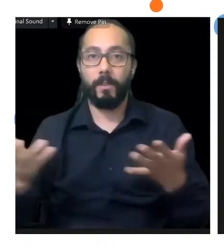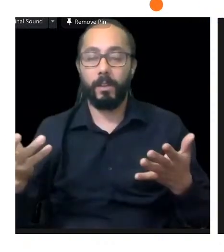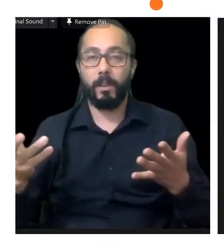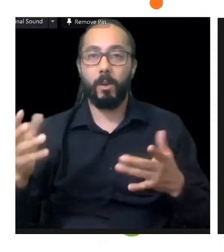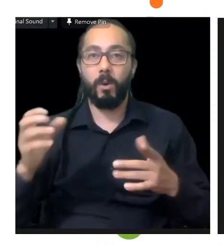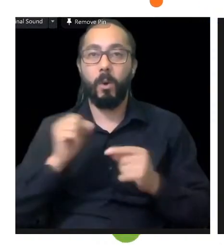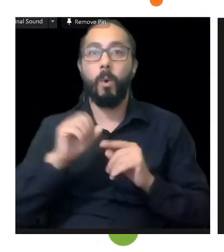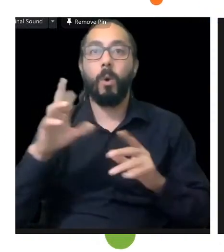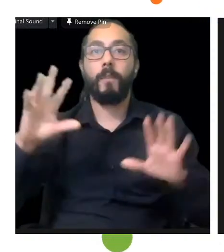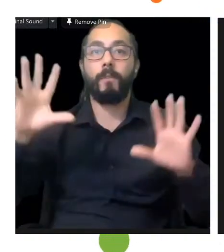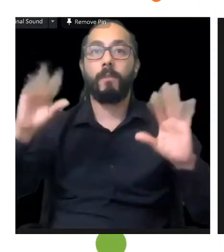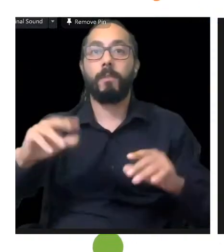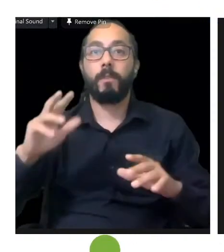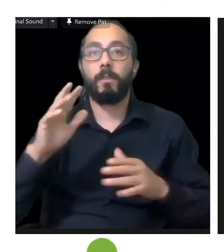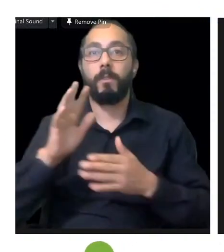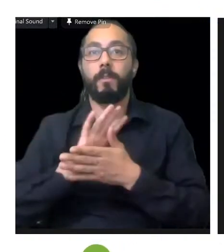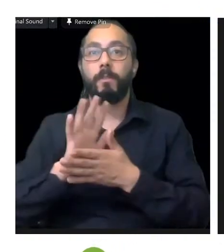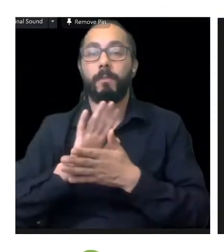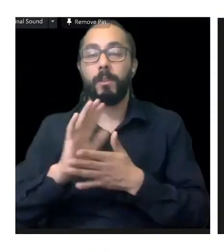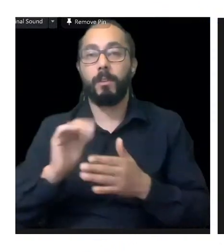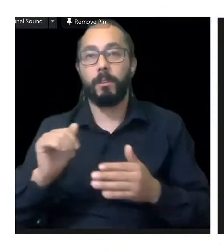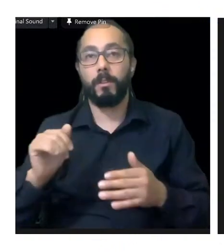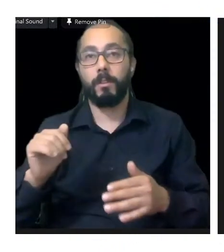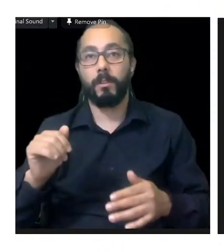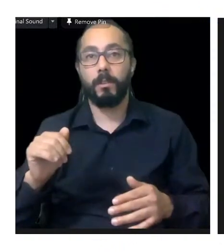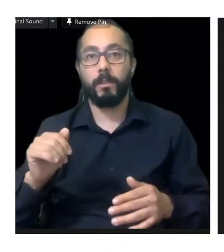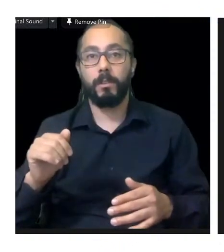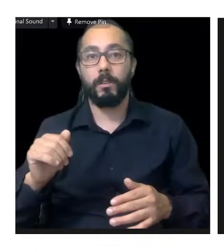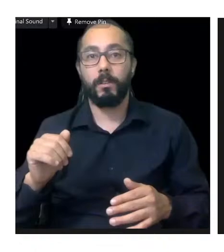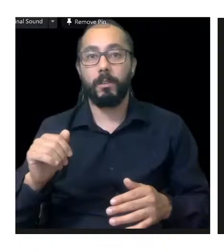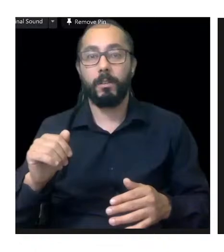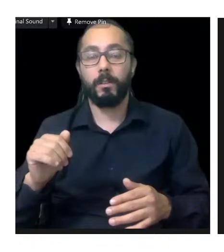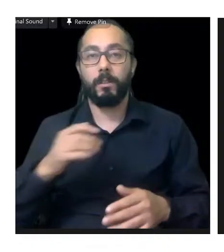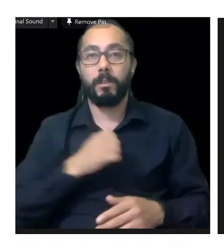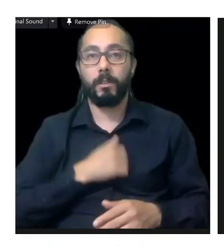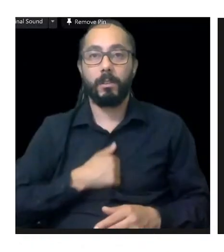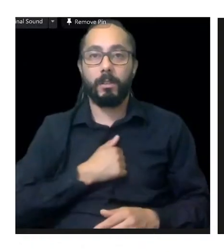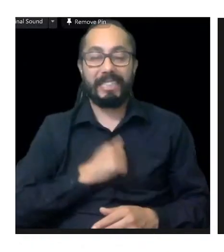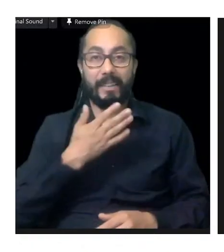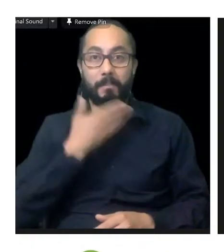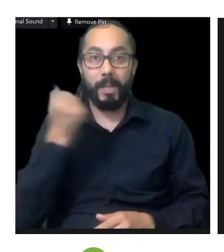might help. I'll turn off the video. Sorry about that. Is that any better?